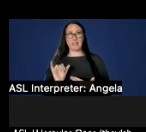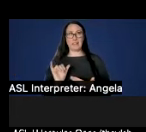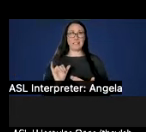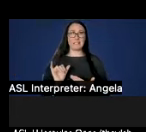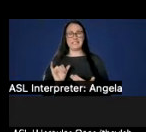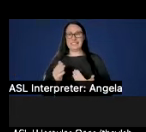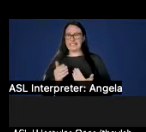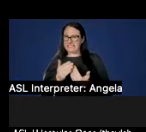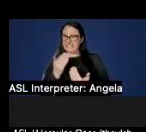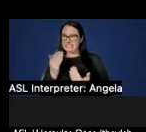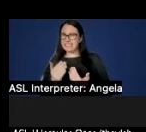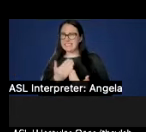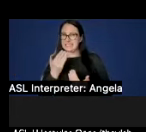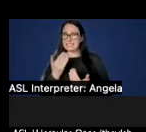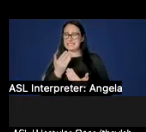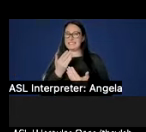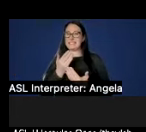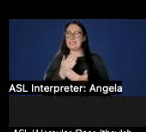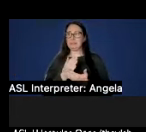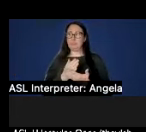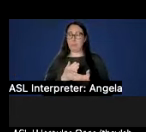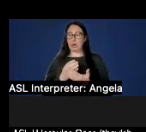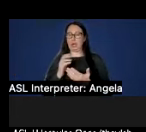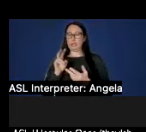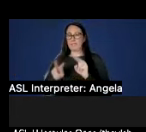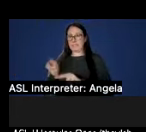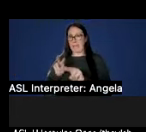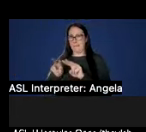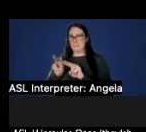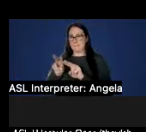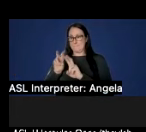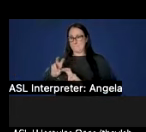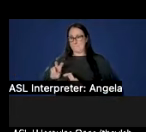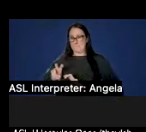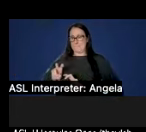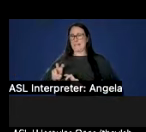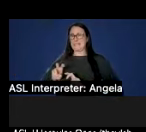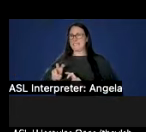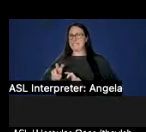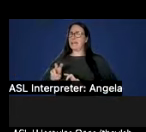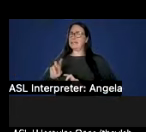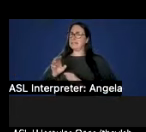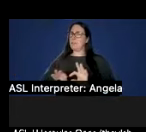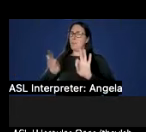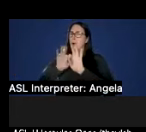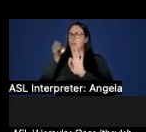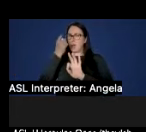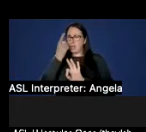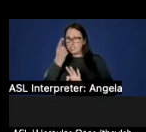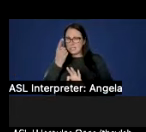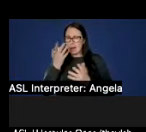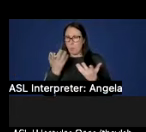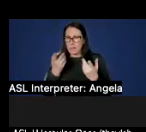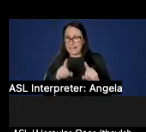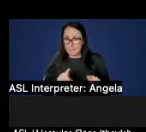an easy entry point to an exam, it's important for a survivor to understand what's happening. Why do I have to stand right here